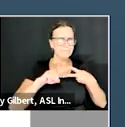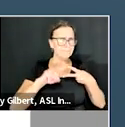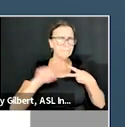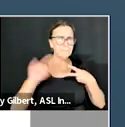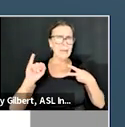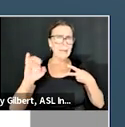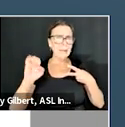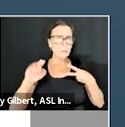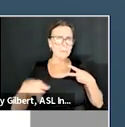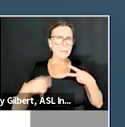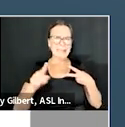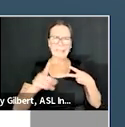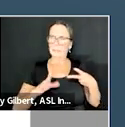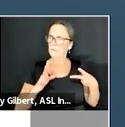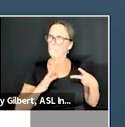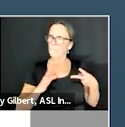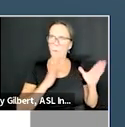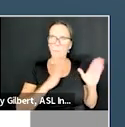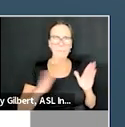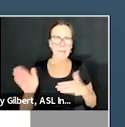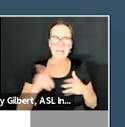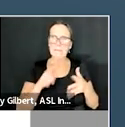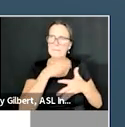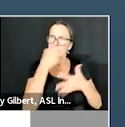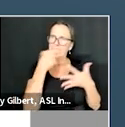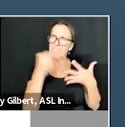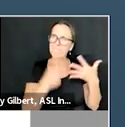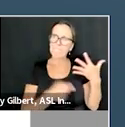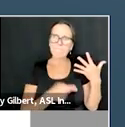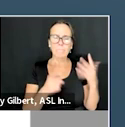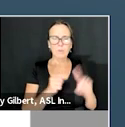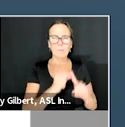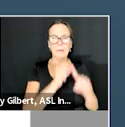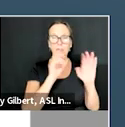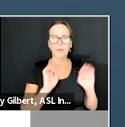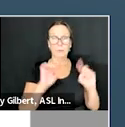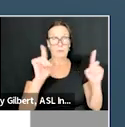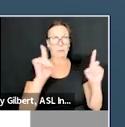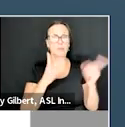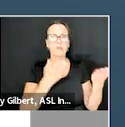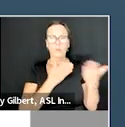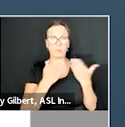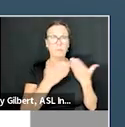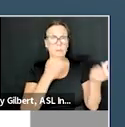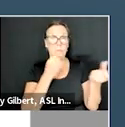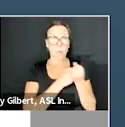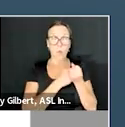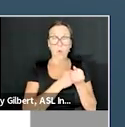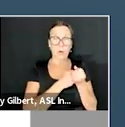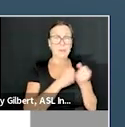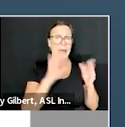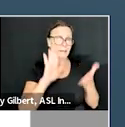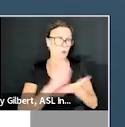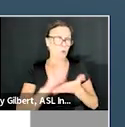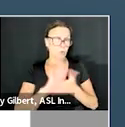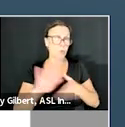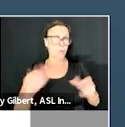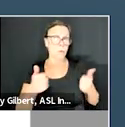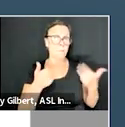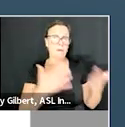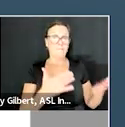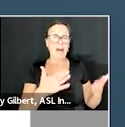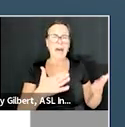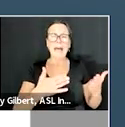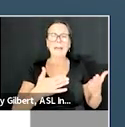a formal plan that details the special education services and supports a school will provide to meet the unique